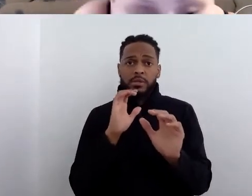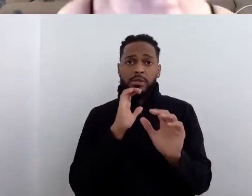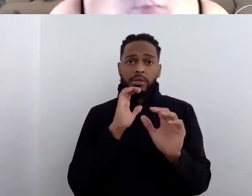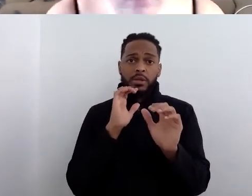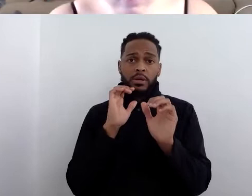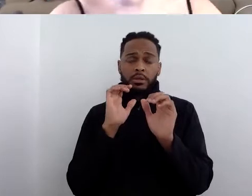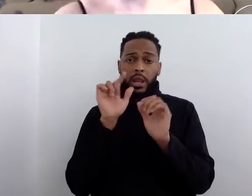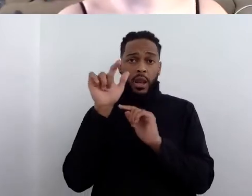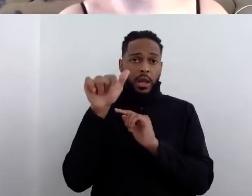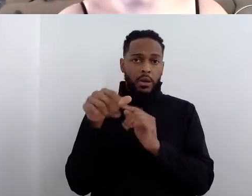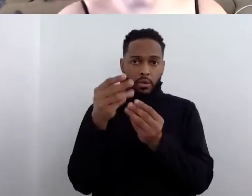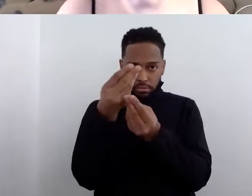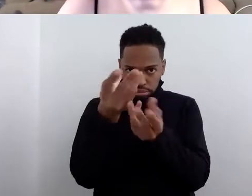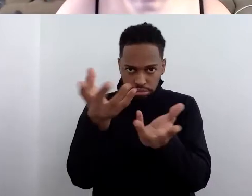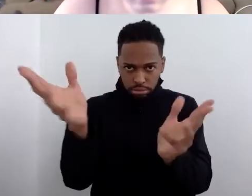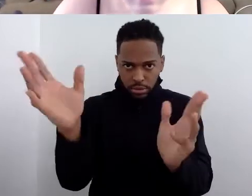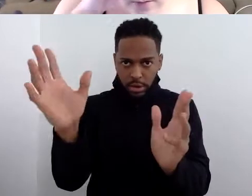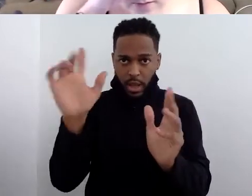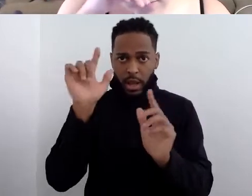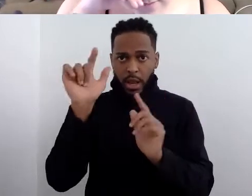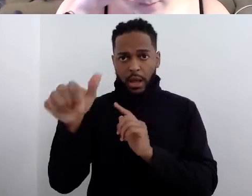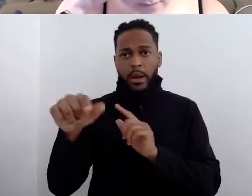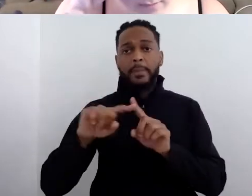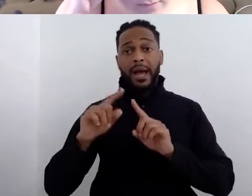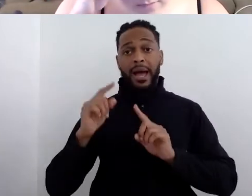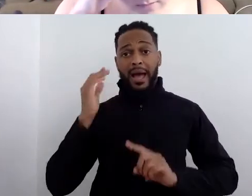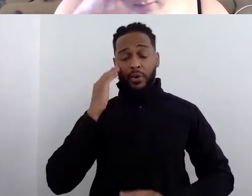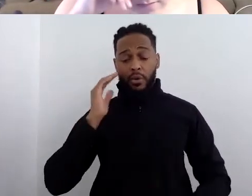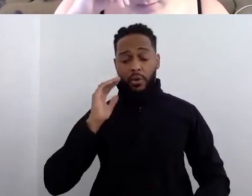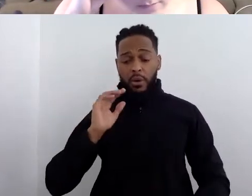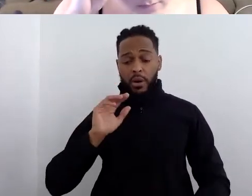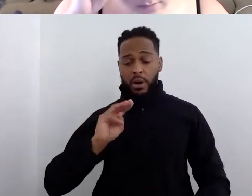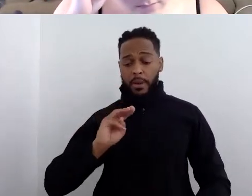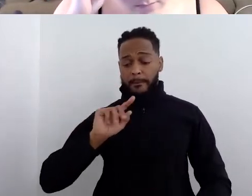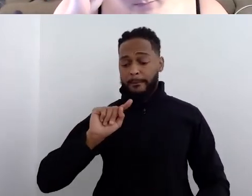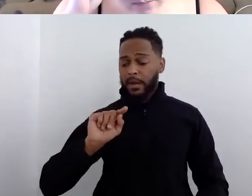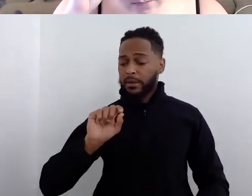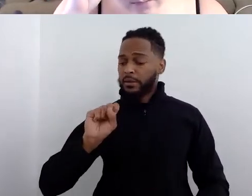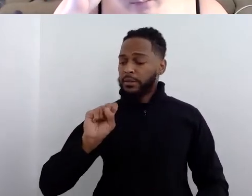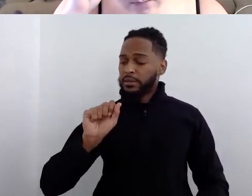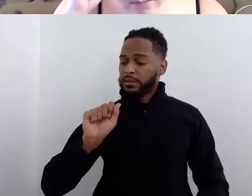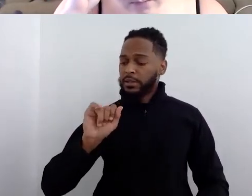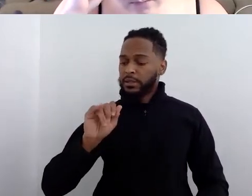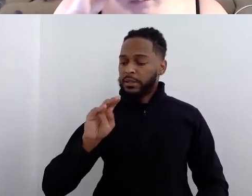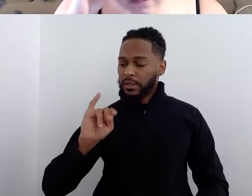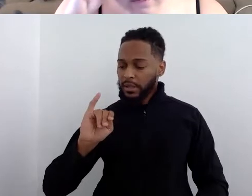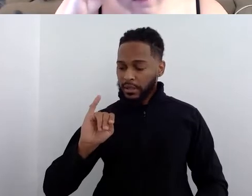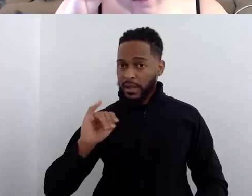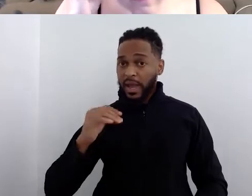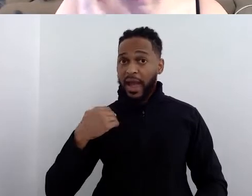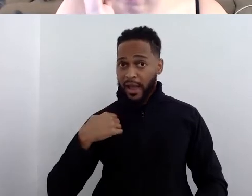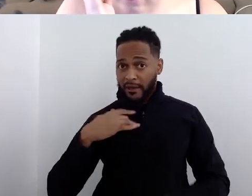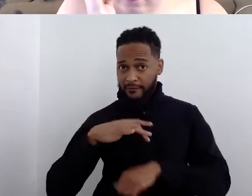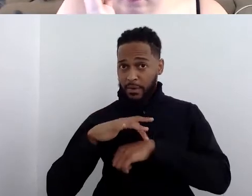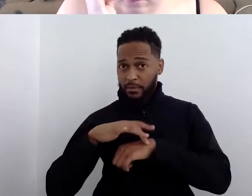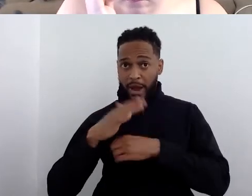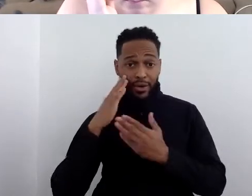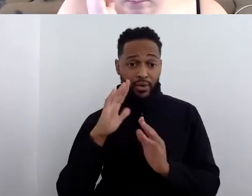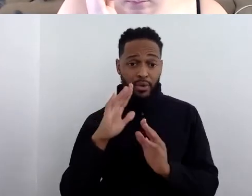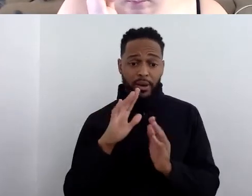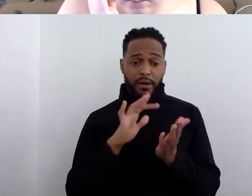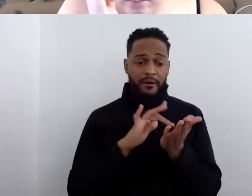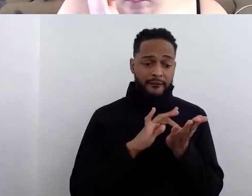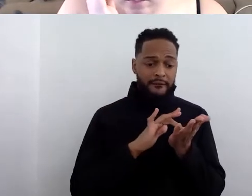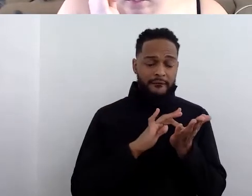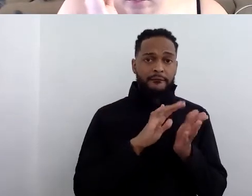later. But I know that Mount Sinai has that available. I don't know about pharmacies. I would guess like you just go down to the